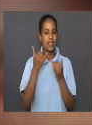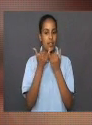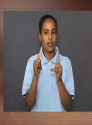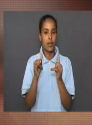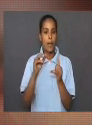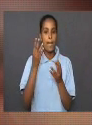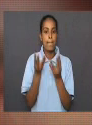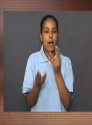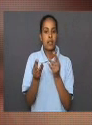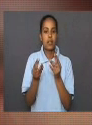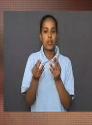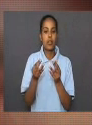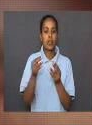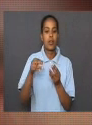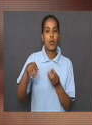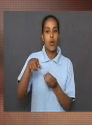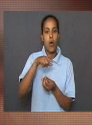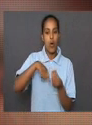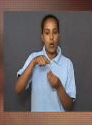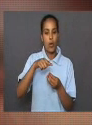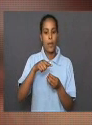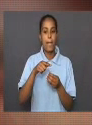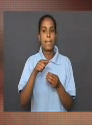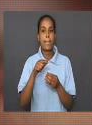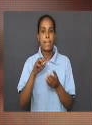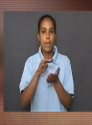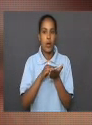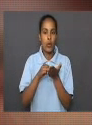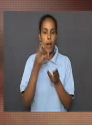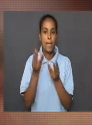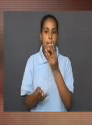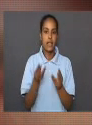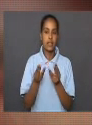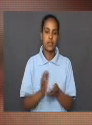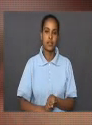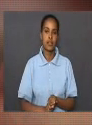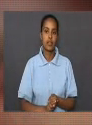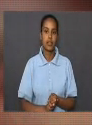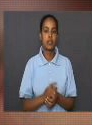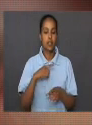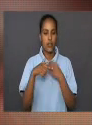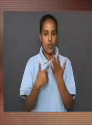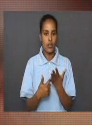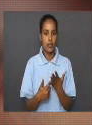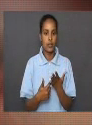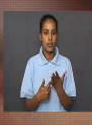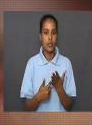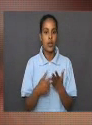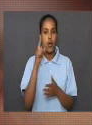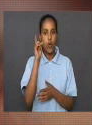mass of the compound by its molecular mass. Therefore,